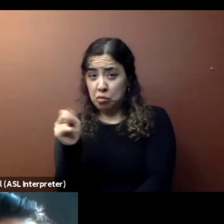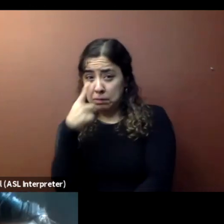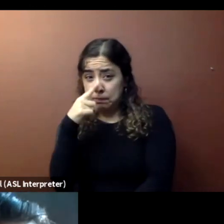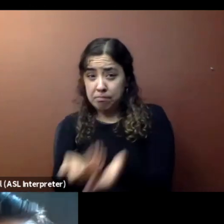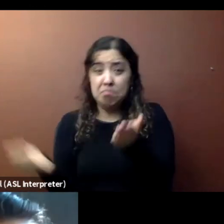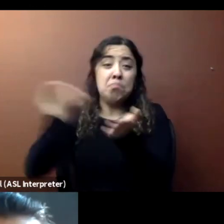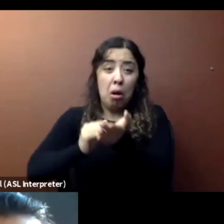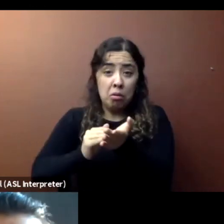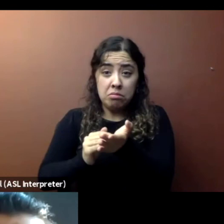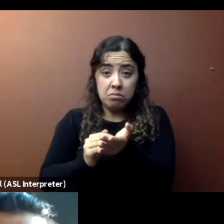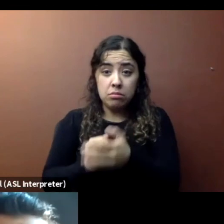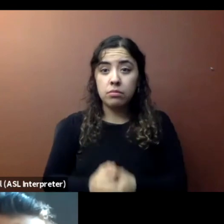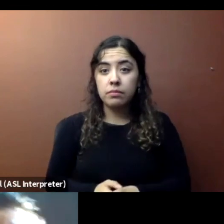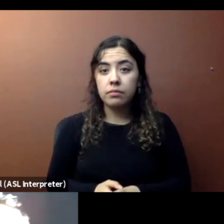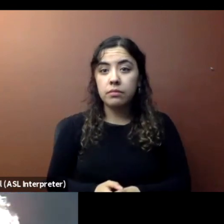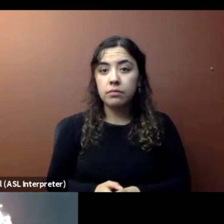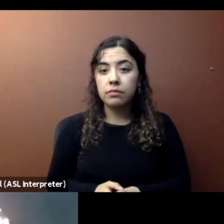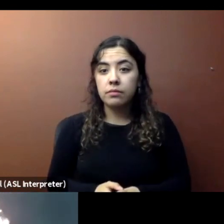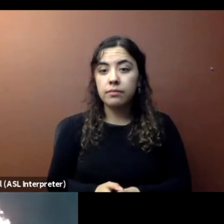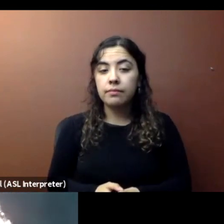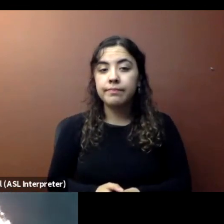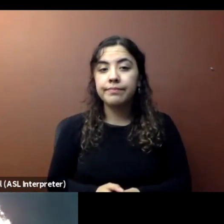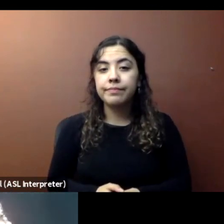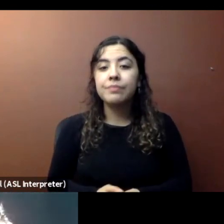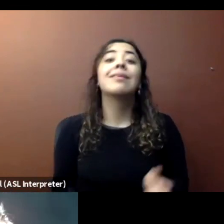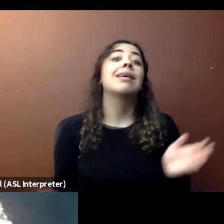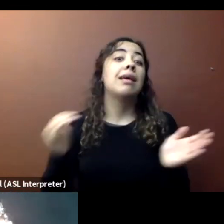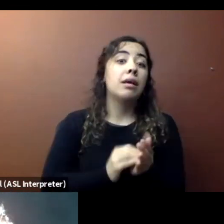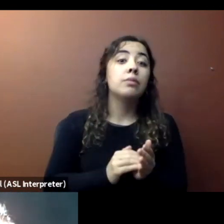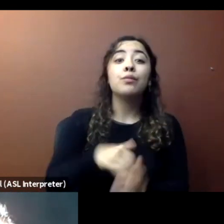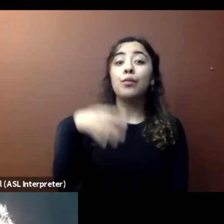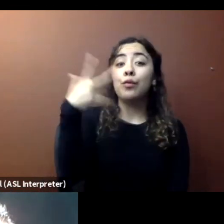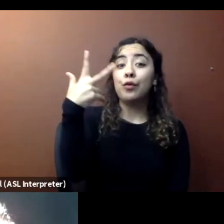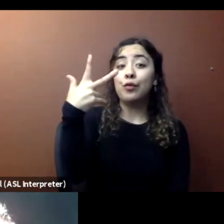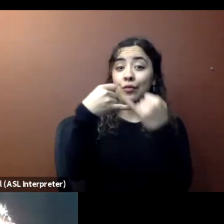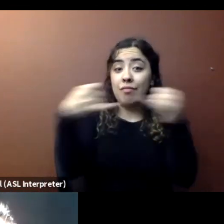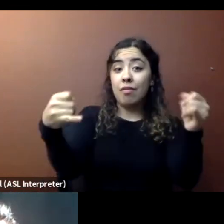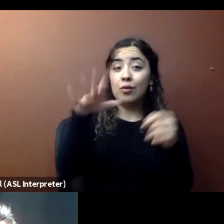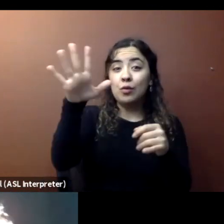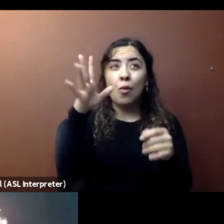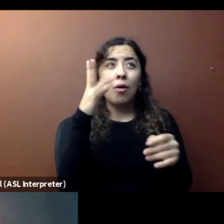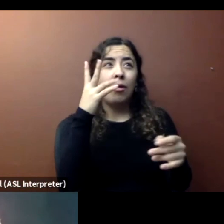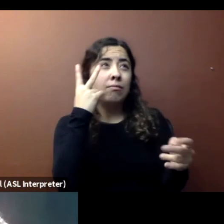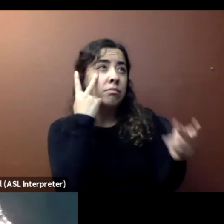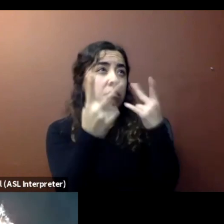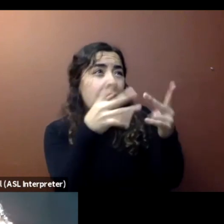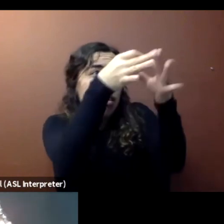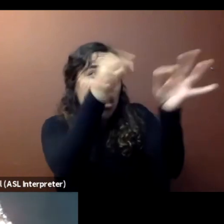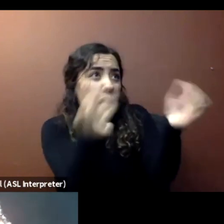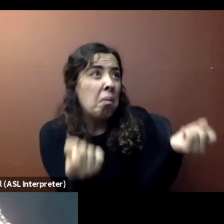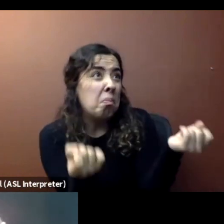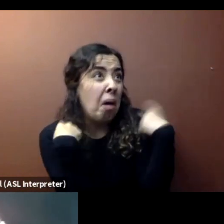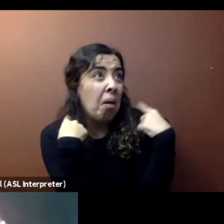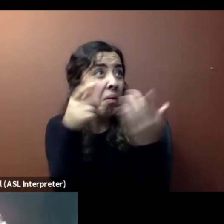So the ingredients are using 3 lines from your response to the visual translation exercise, 3 lines from